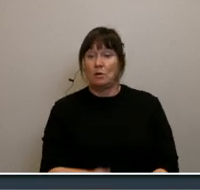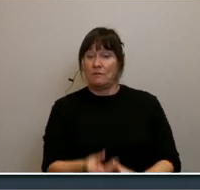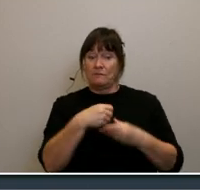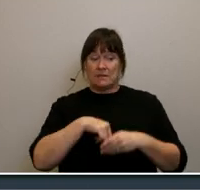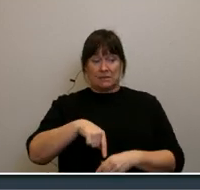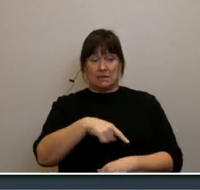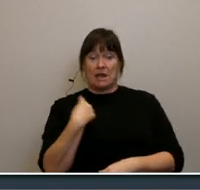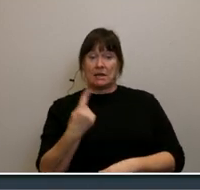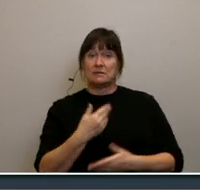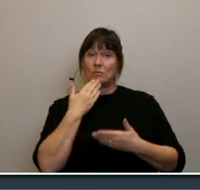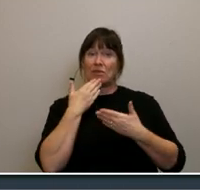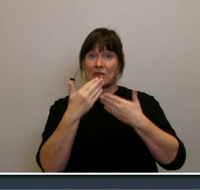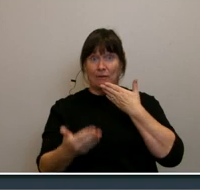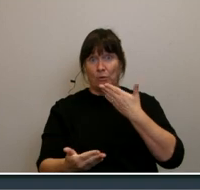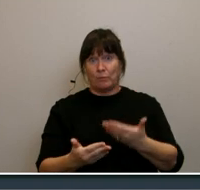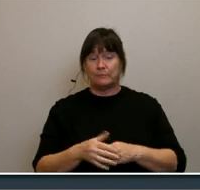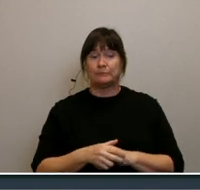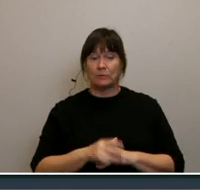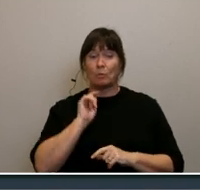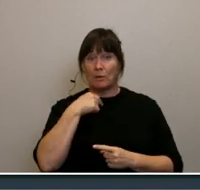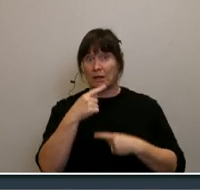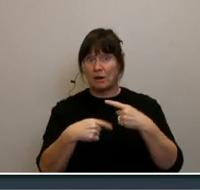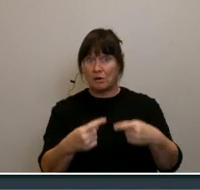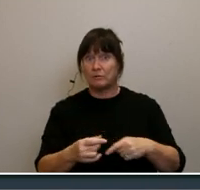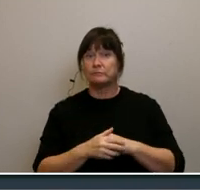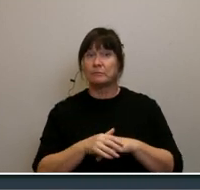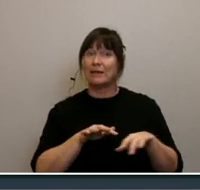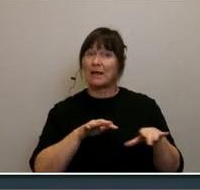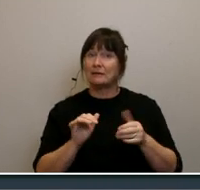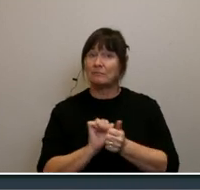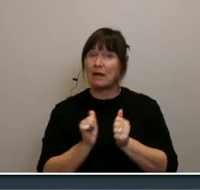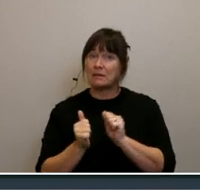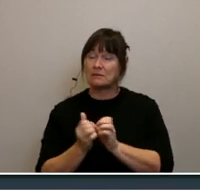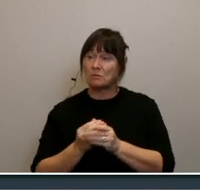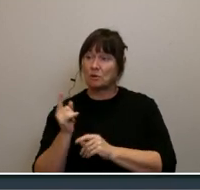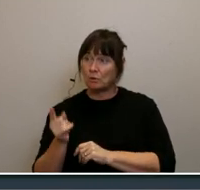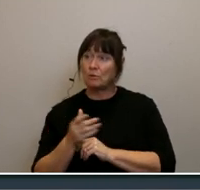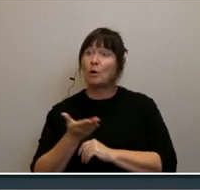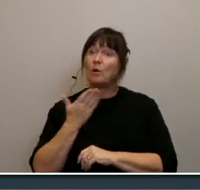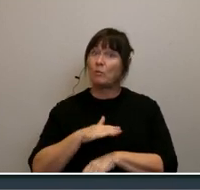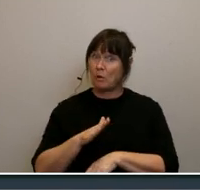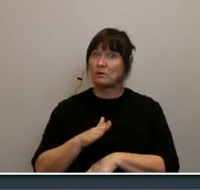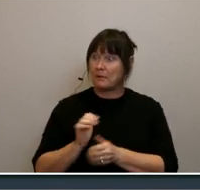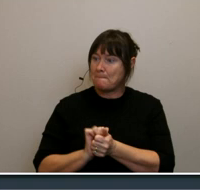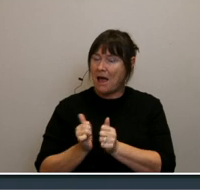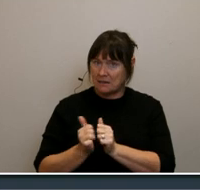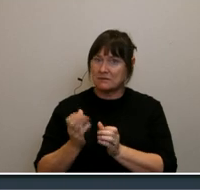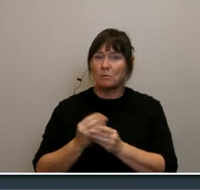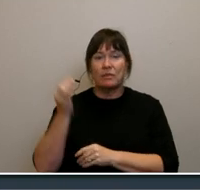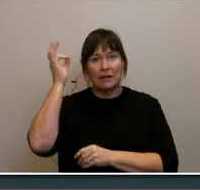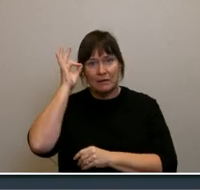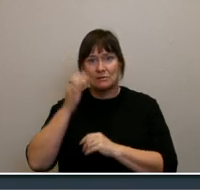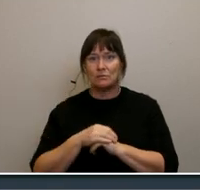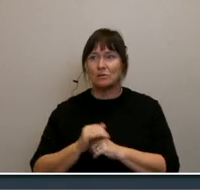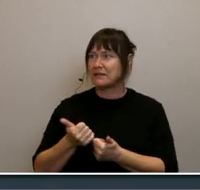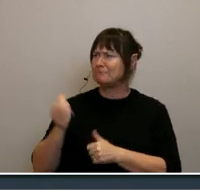us, and we thank you very much for that, and we'll continue to be active partners with you. We very much want to be active partners, not merely to say, pat you